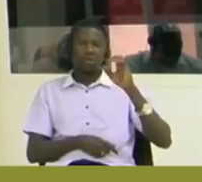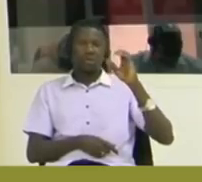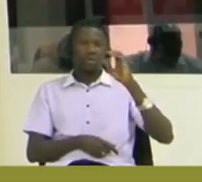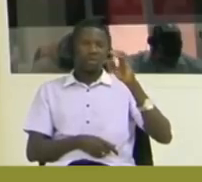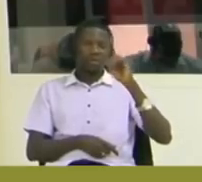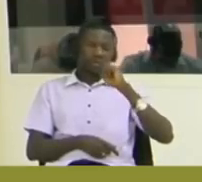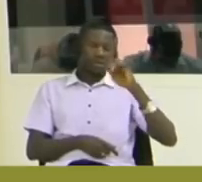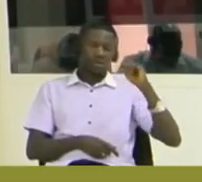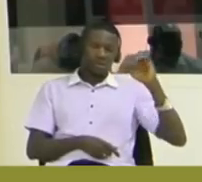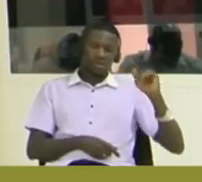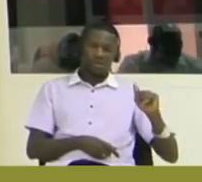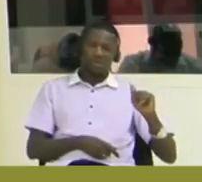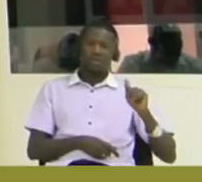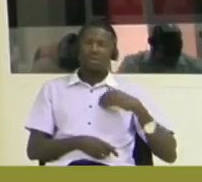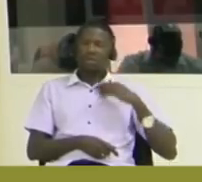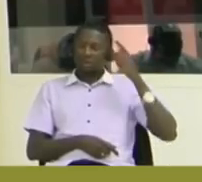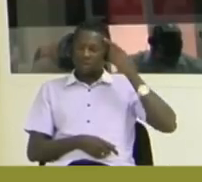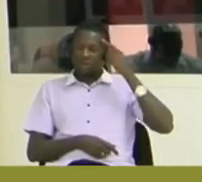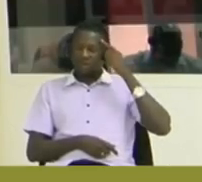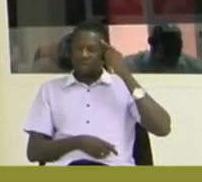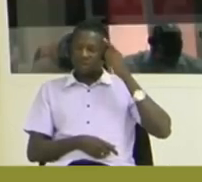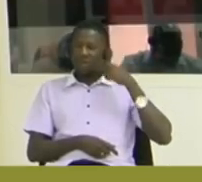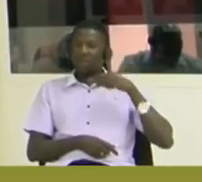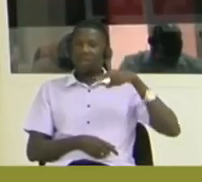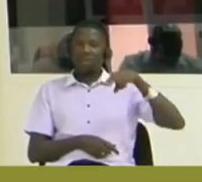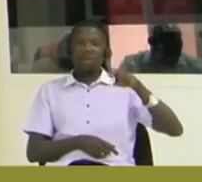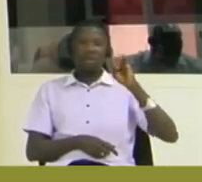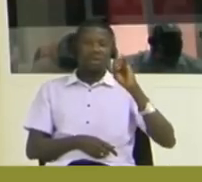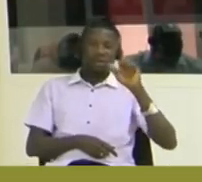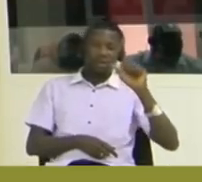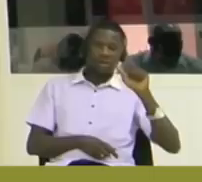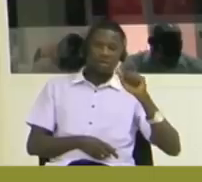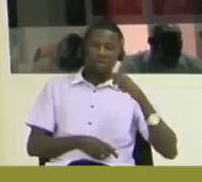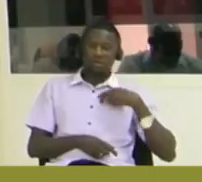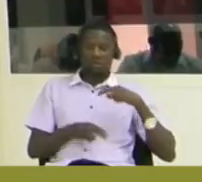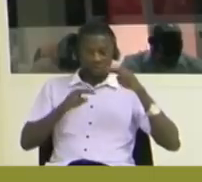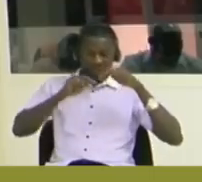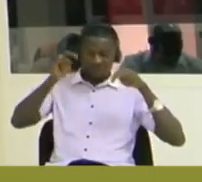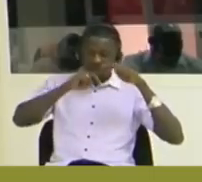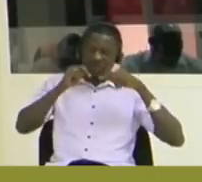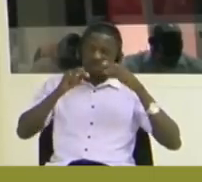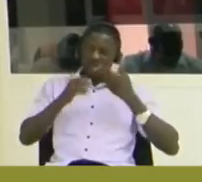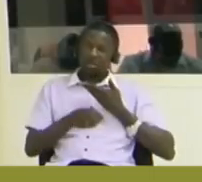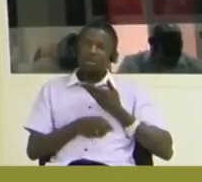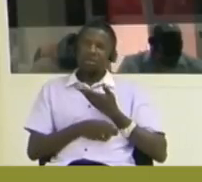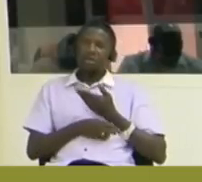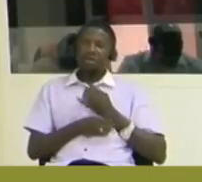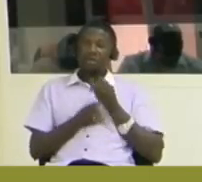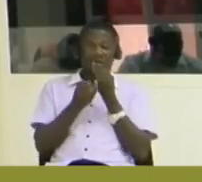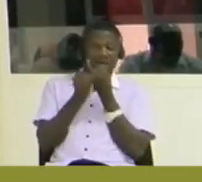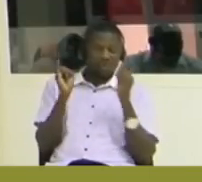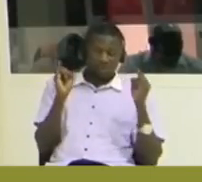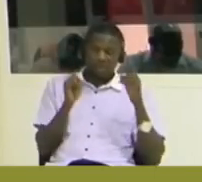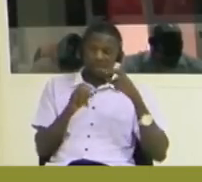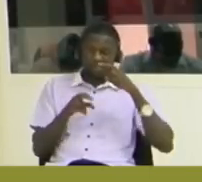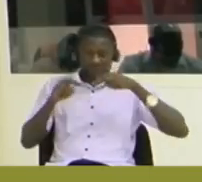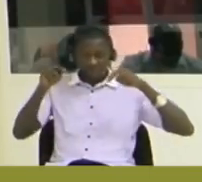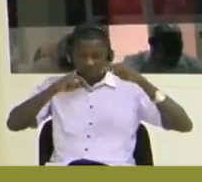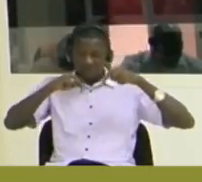I came to learn that the NIA had also conducted an investigation, an independent investigation.